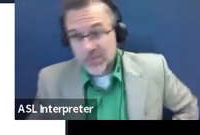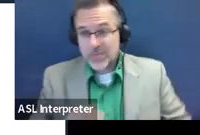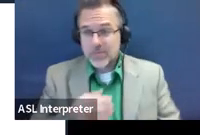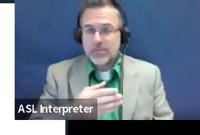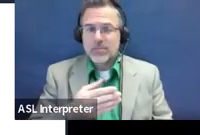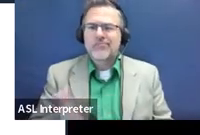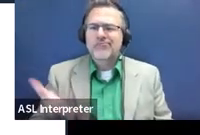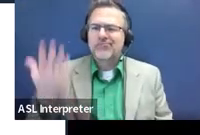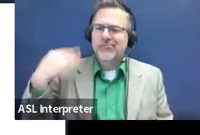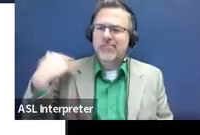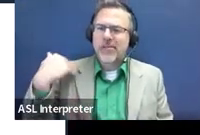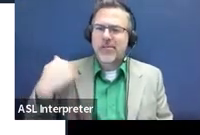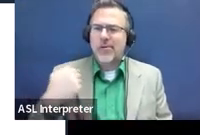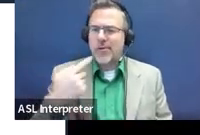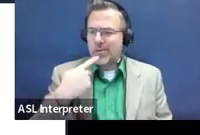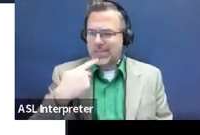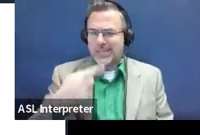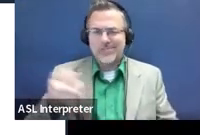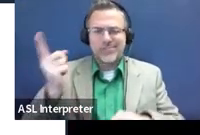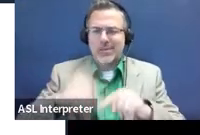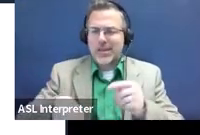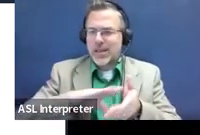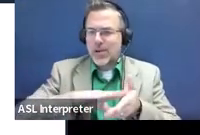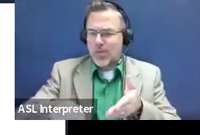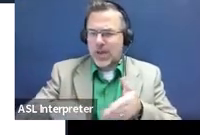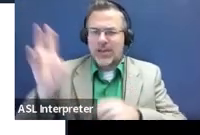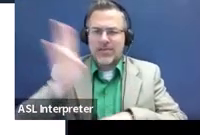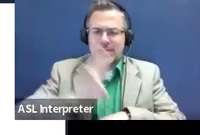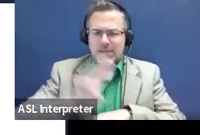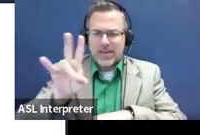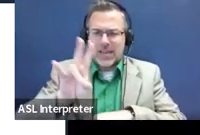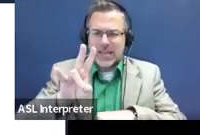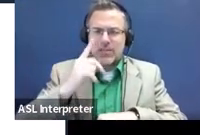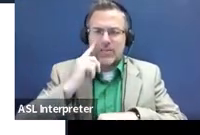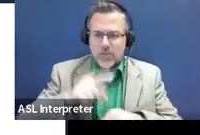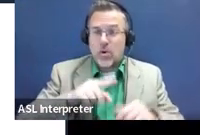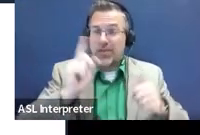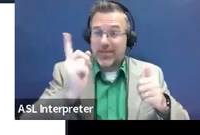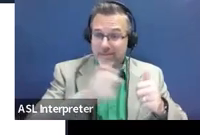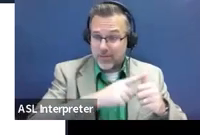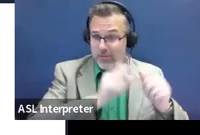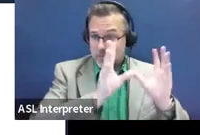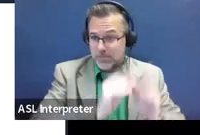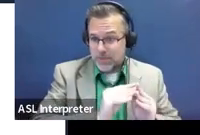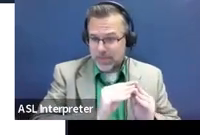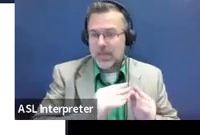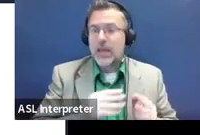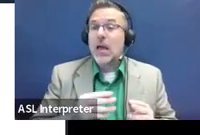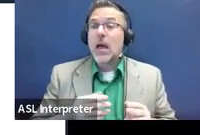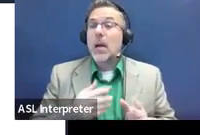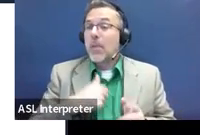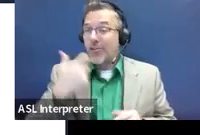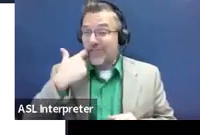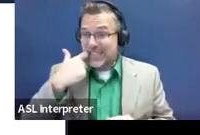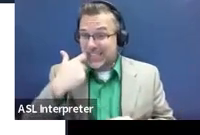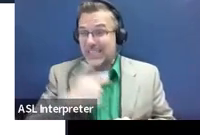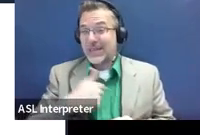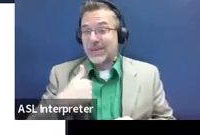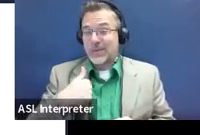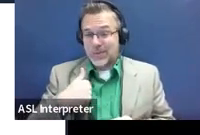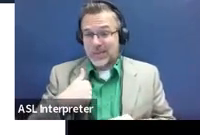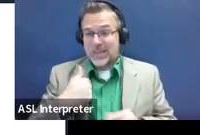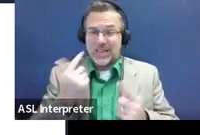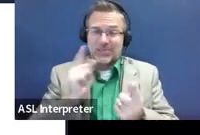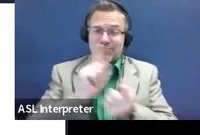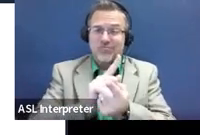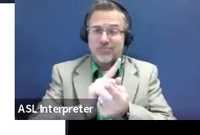the 7-day notice cannot be waived at initials. However, we had a conversation with our